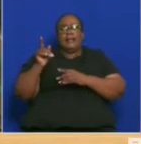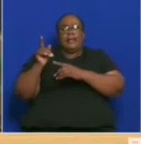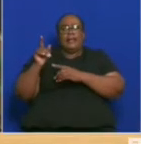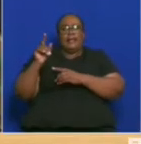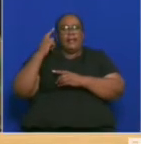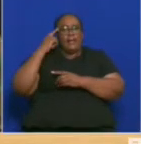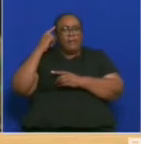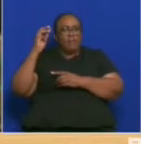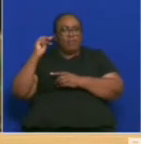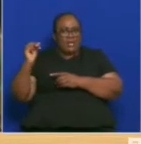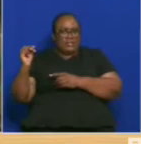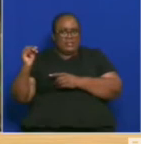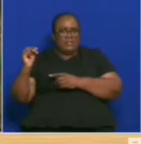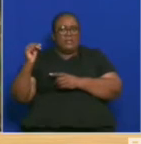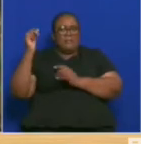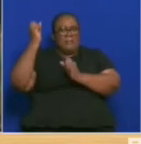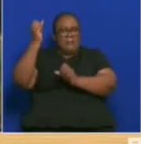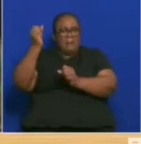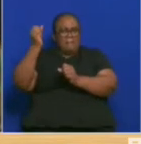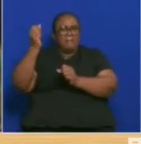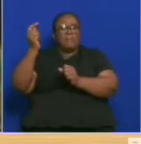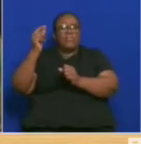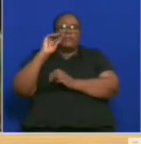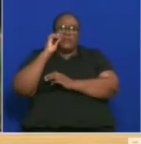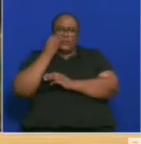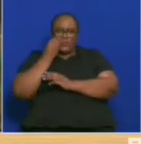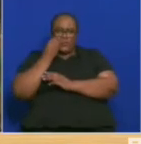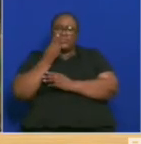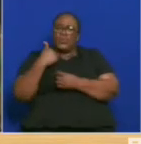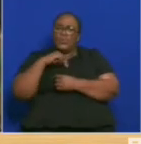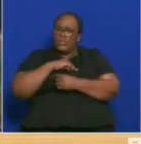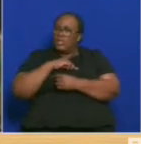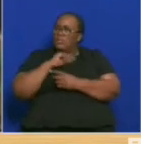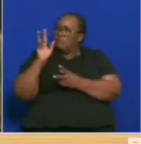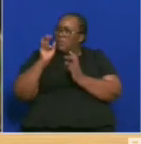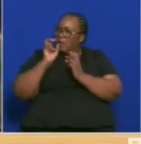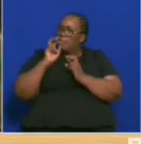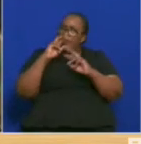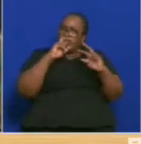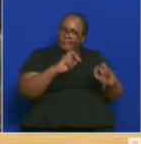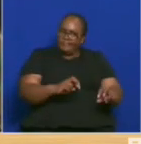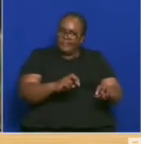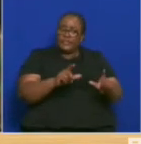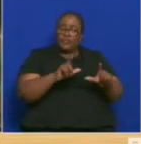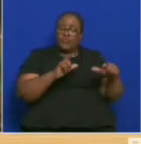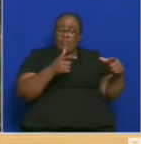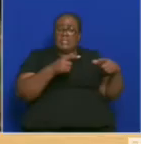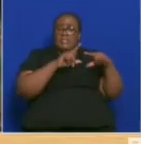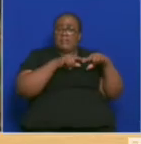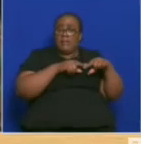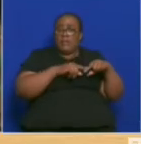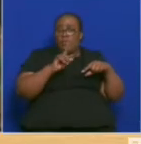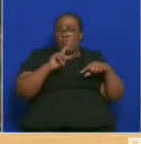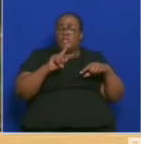to examine these matters. In conducting its work, the committee relied upon the investigative material